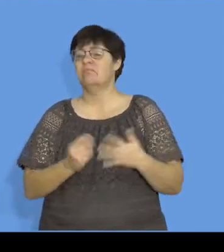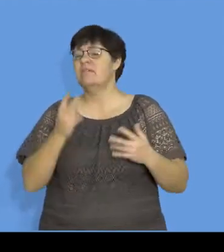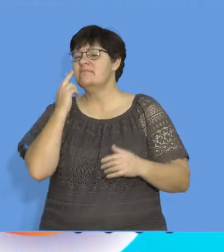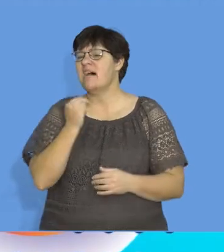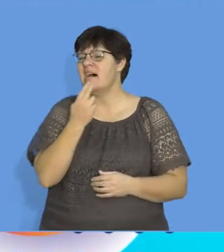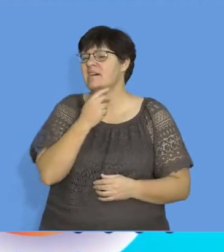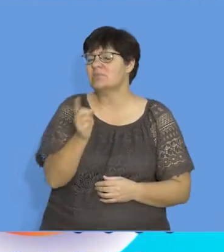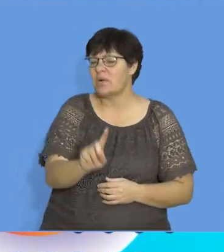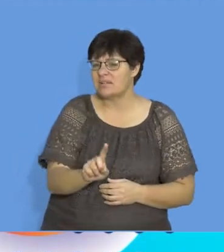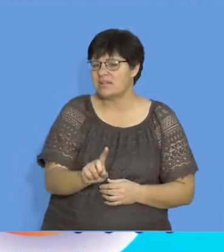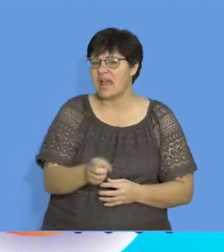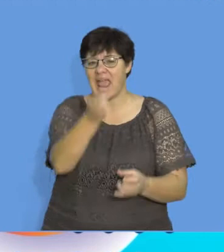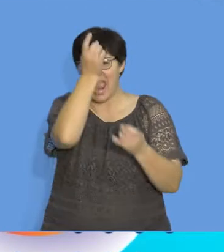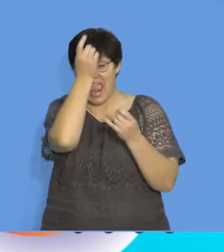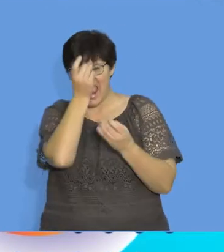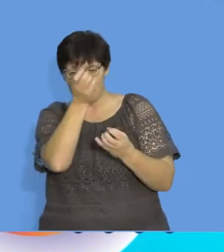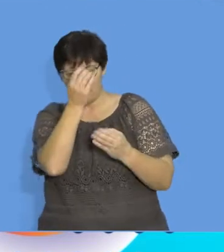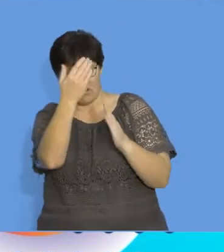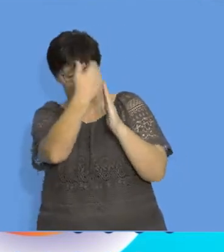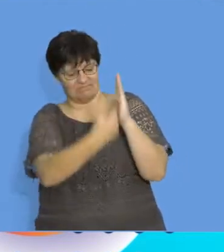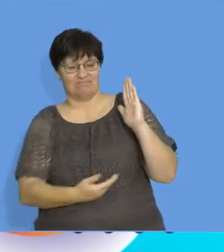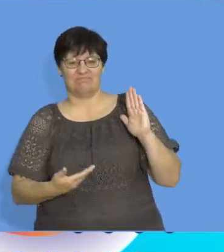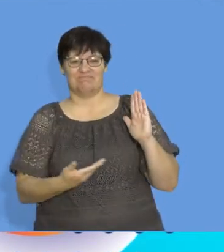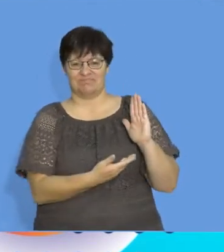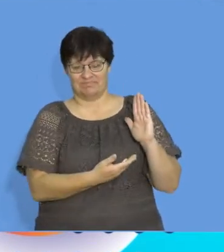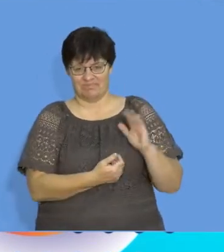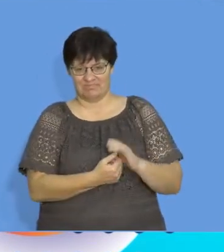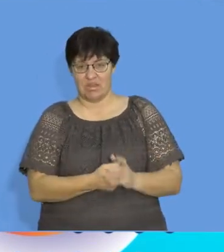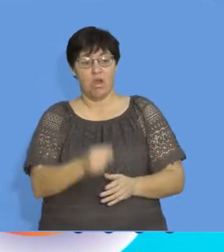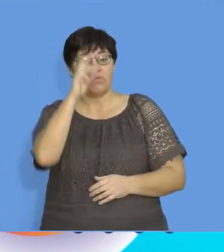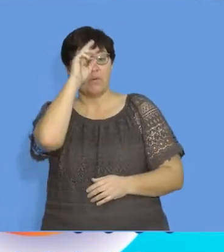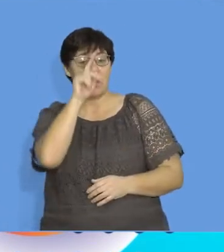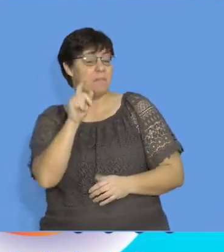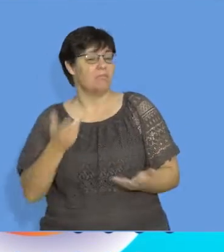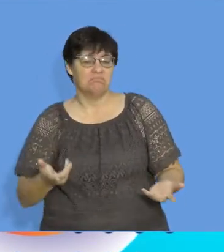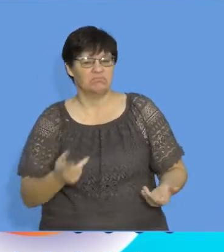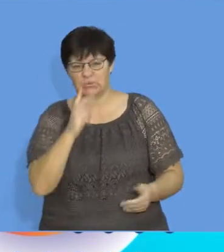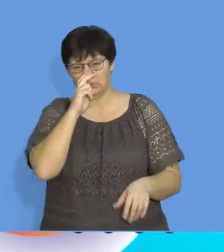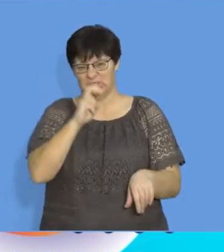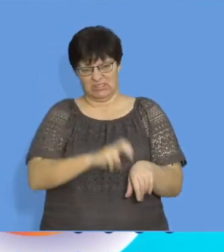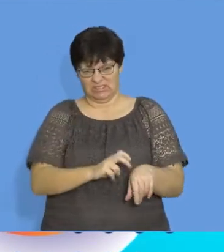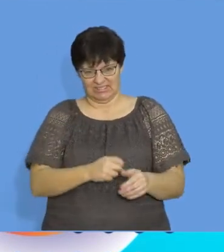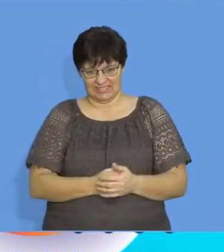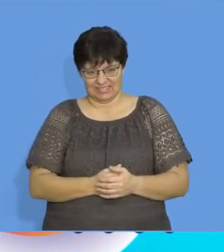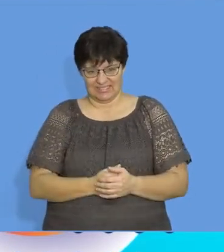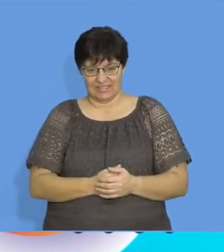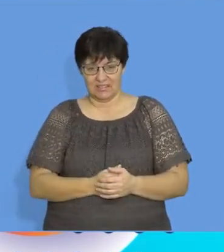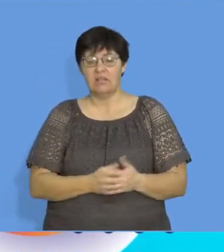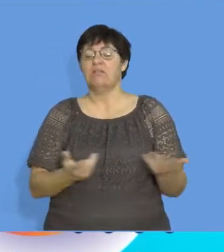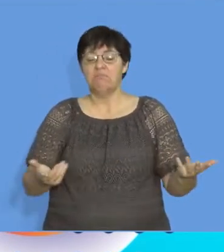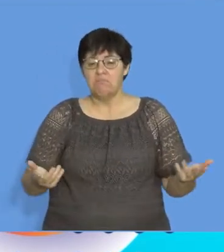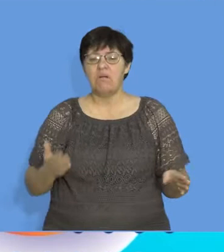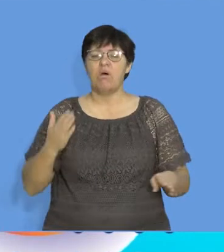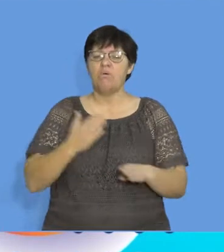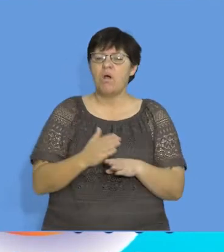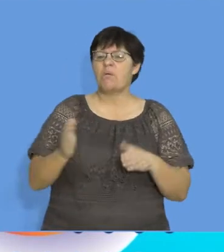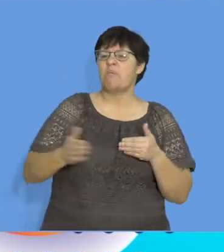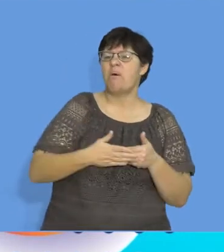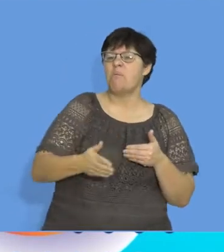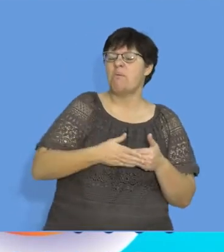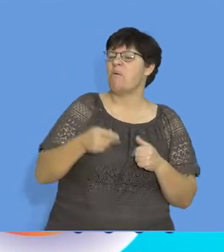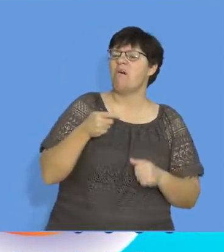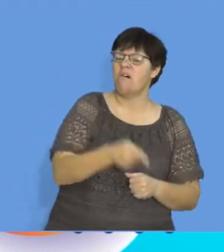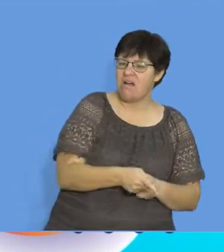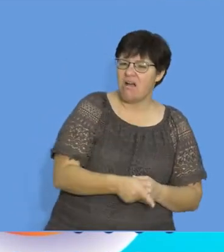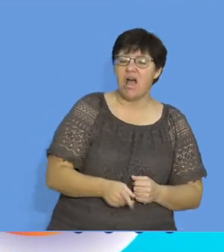that it's on your information sheet, so you don't have to remember them. Obviously, the more you work with them,